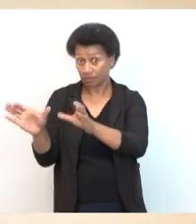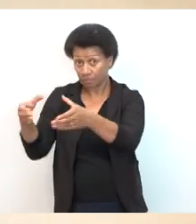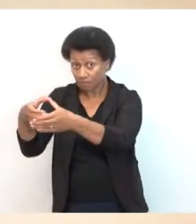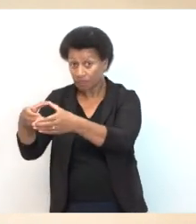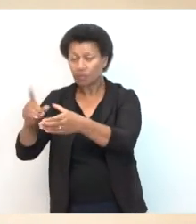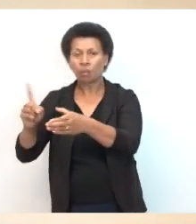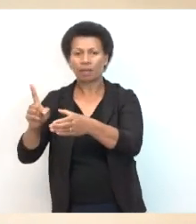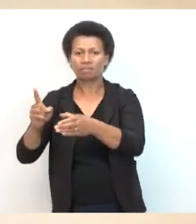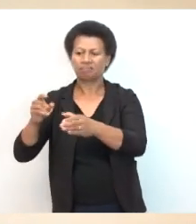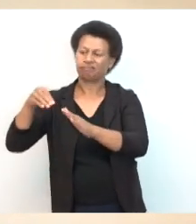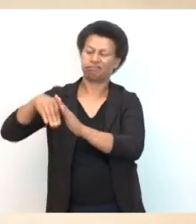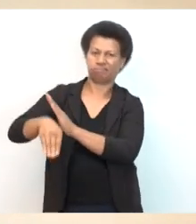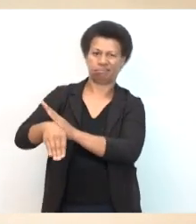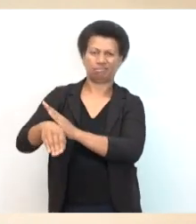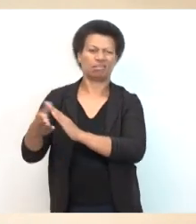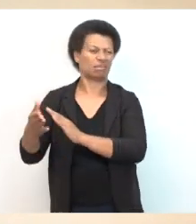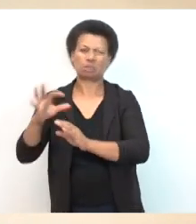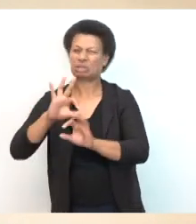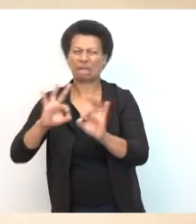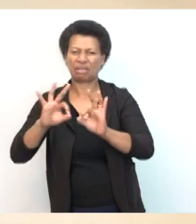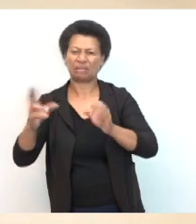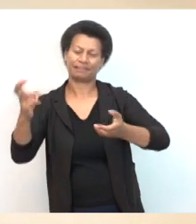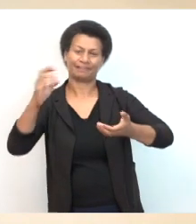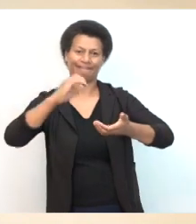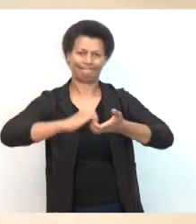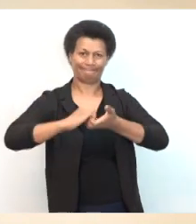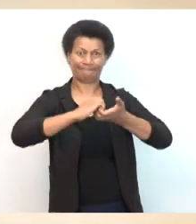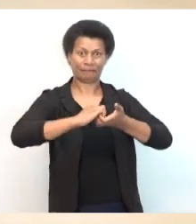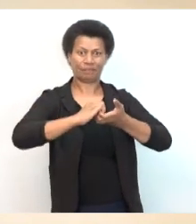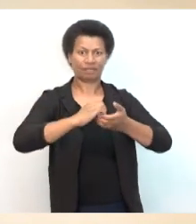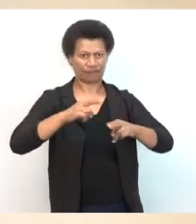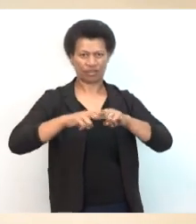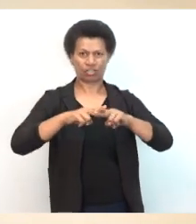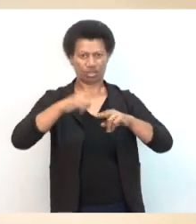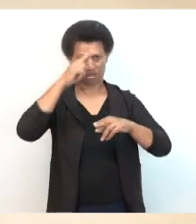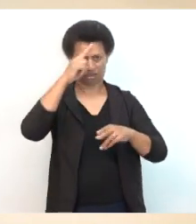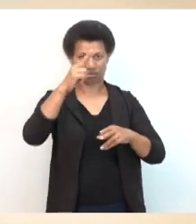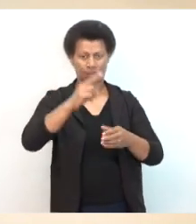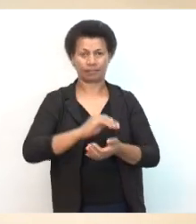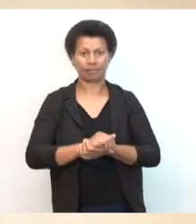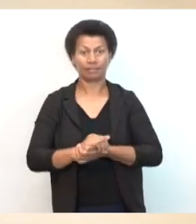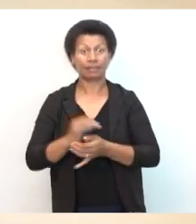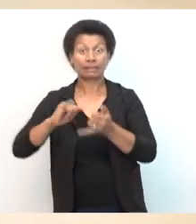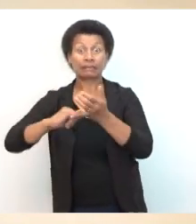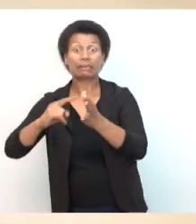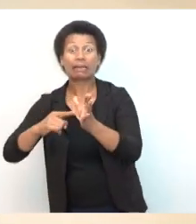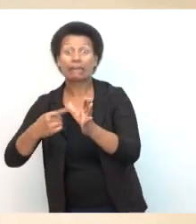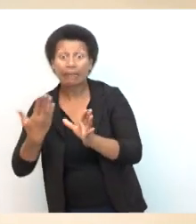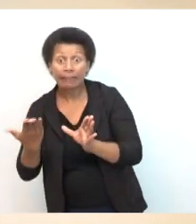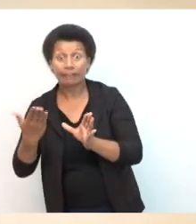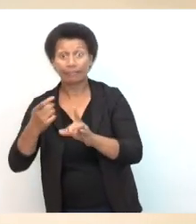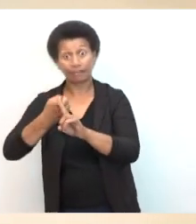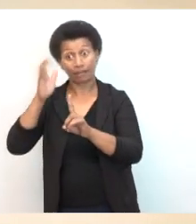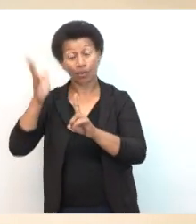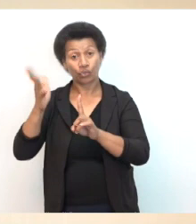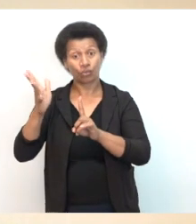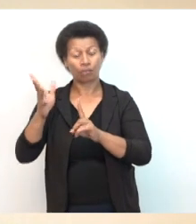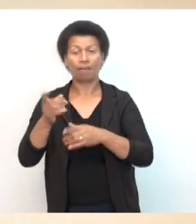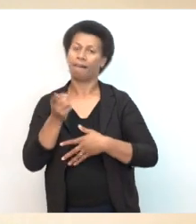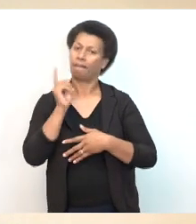thus not unite the nation. On Saturday, Mr. Kayum attempted to lecture the nation on the rule of law and the